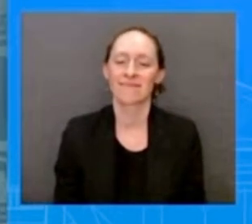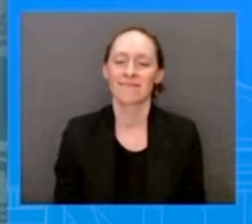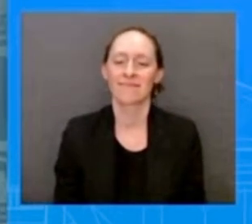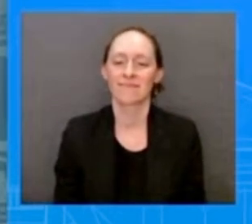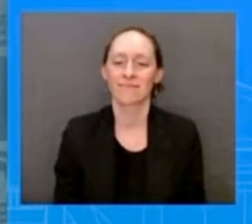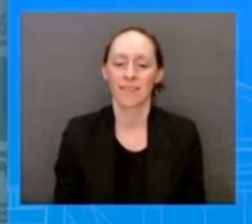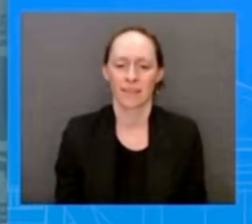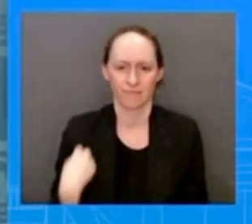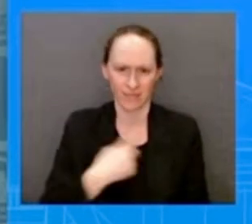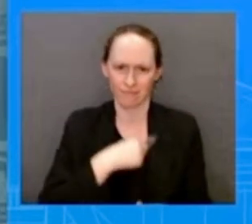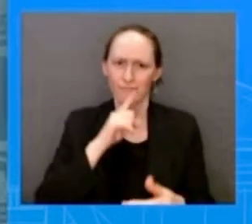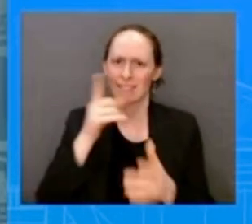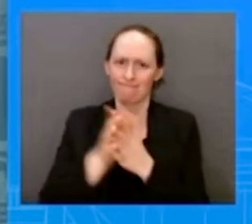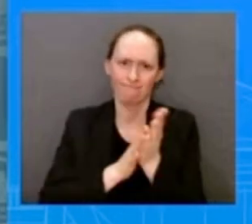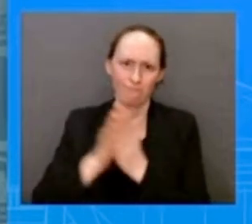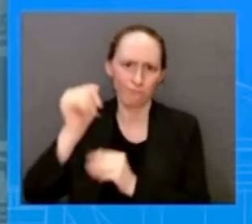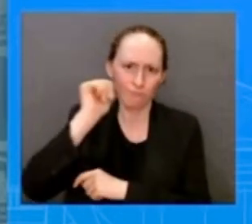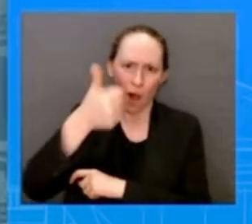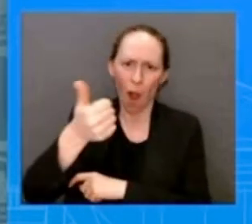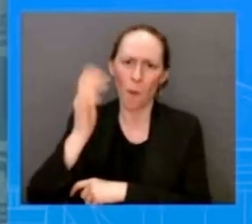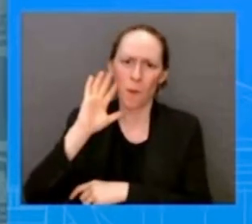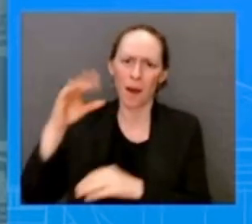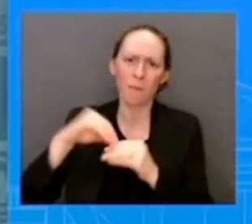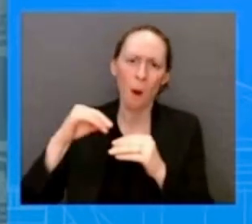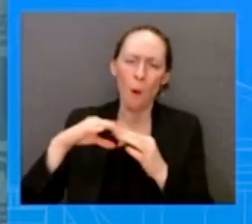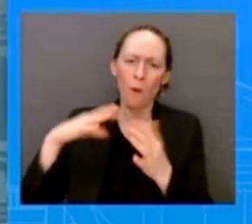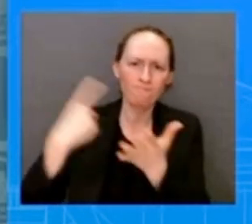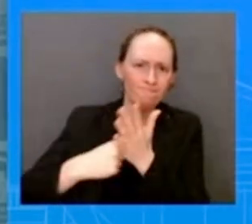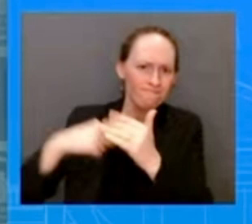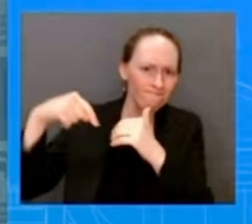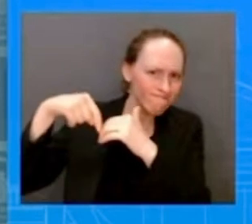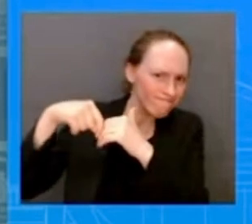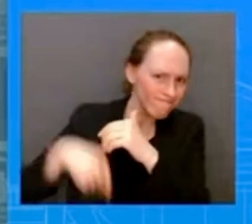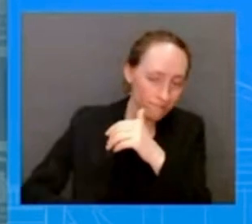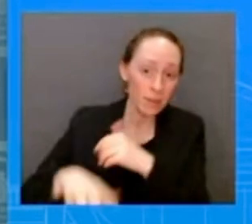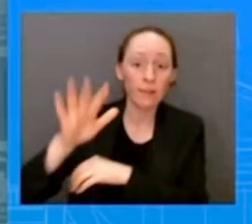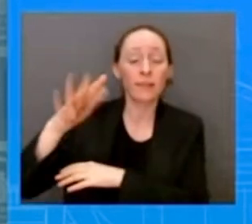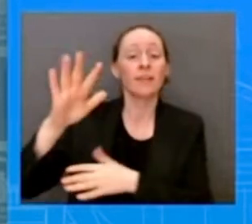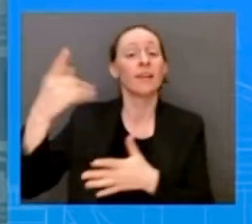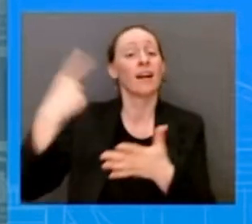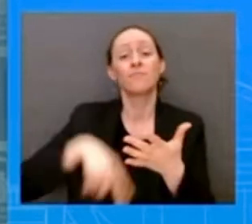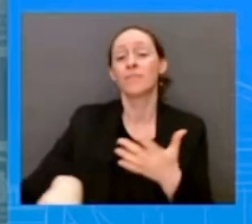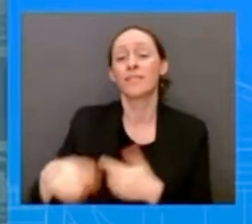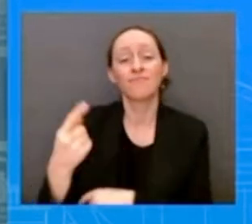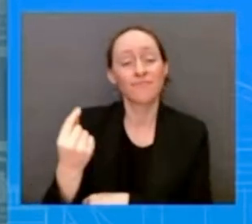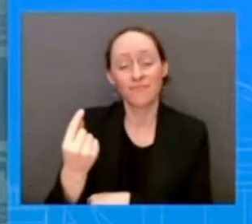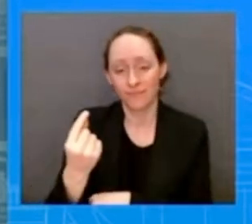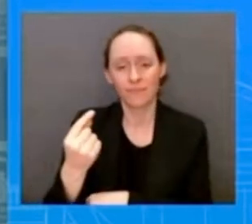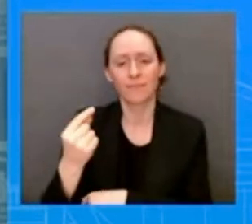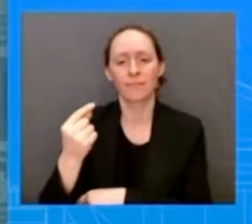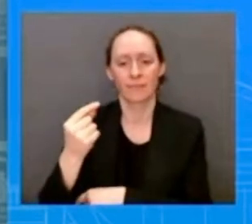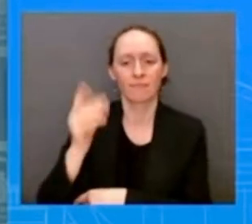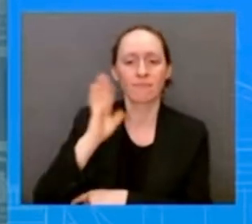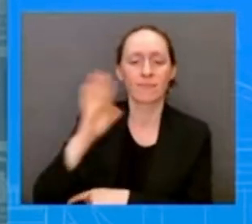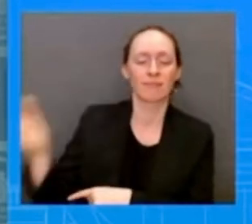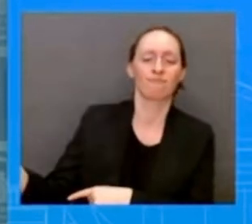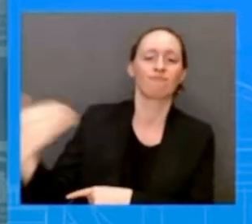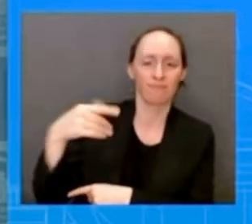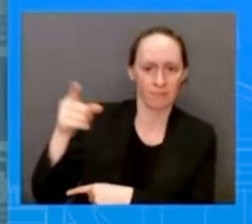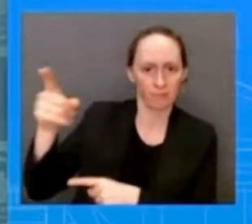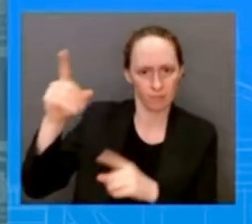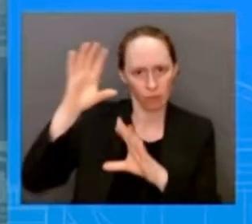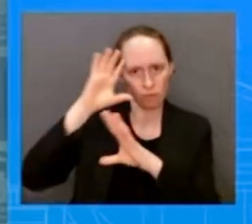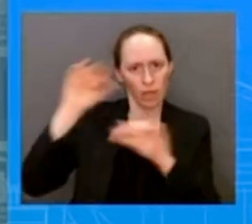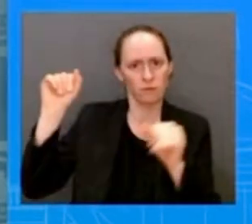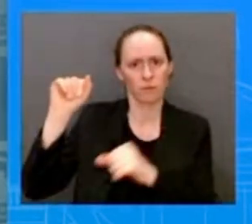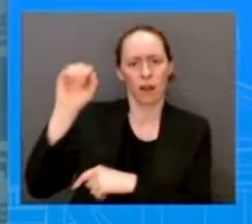looks forward to welcoming next week President Ursula von der Leyen of the European Commission here to the White House on Friday, the 10th of March, another working